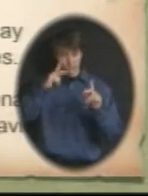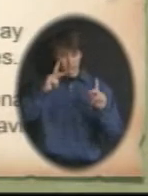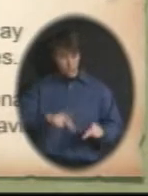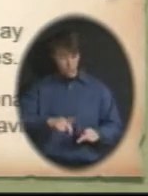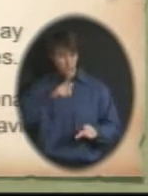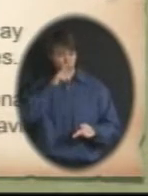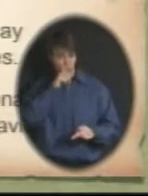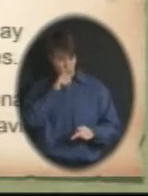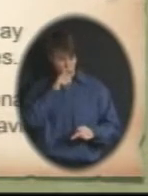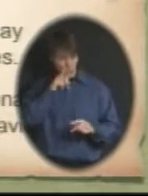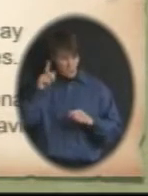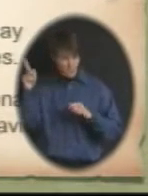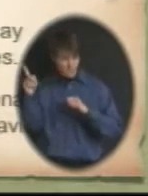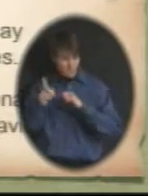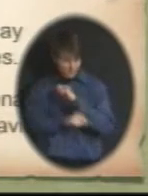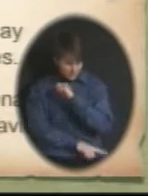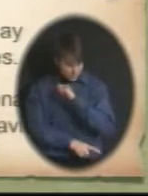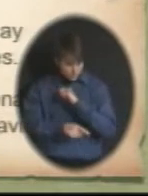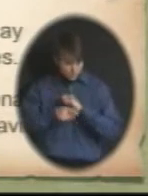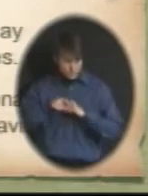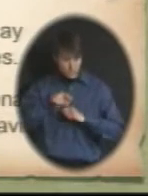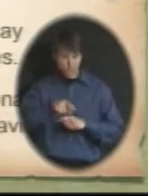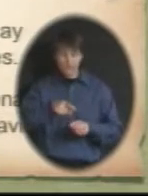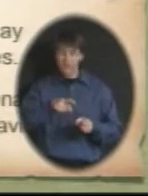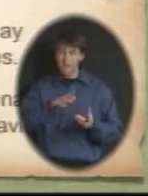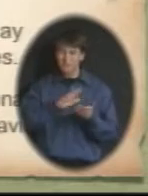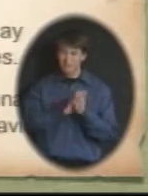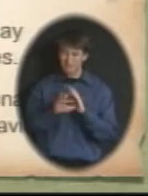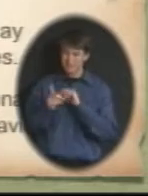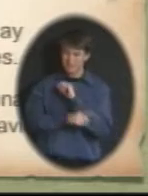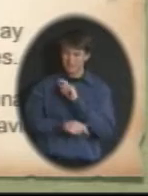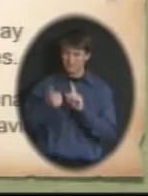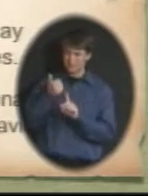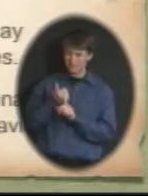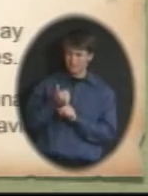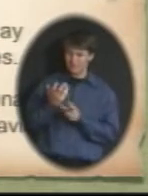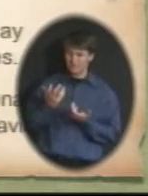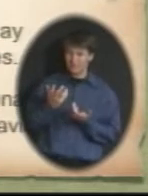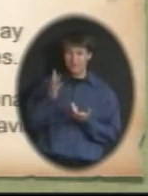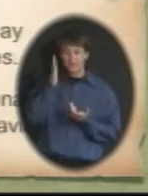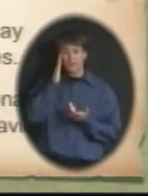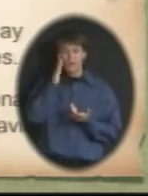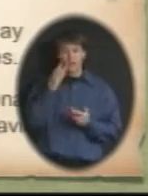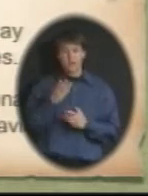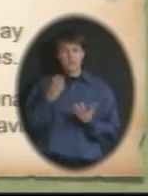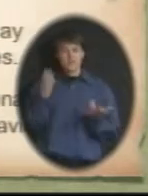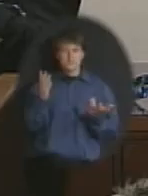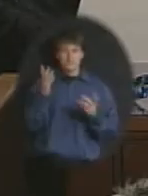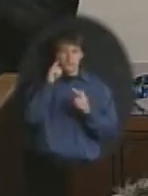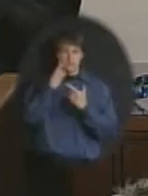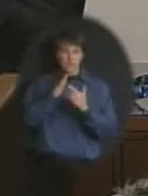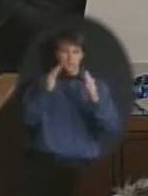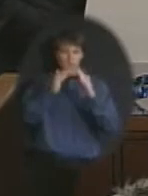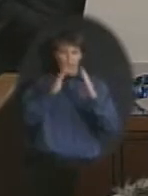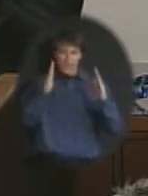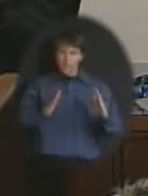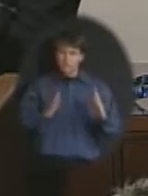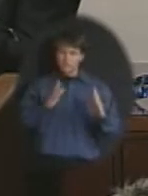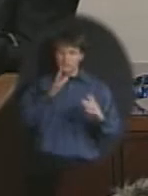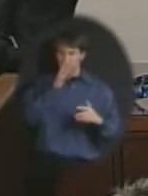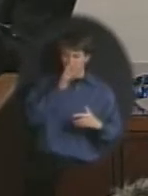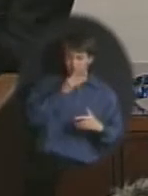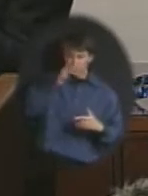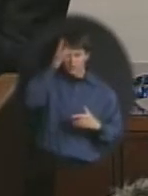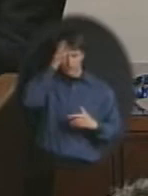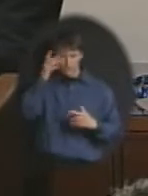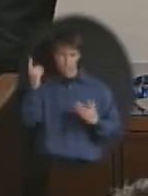punishing becomes a punishment themselves. And probably the old adage with that is, in a household of a mother and a father, sometimes